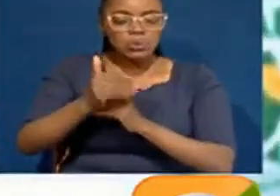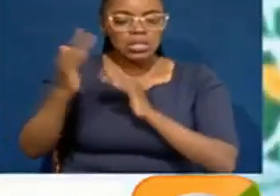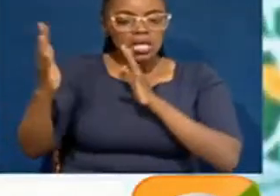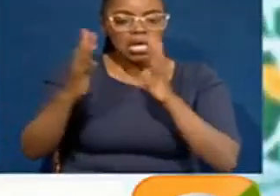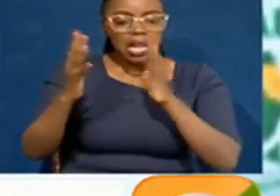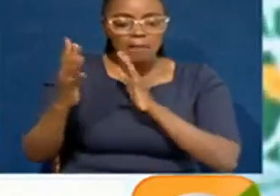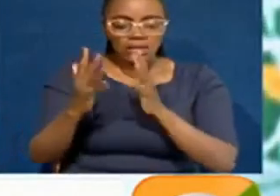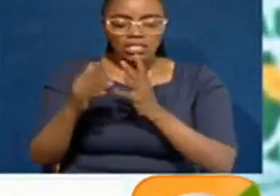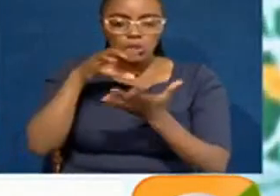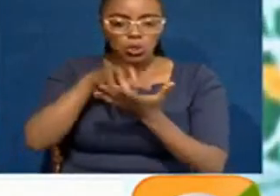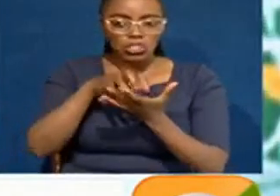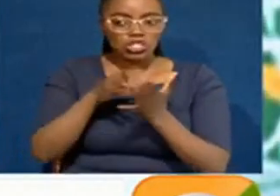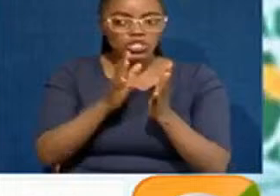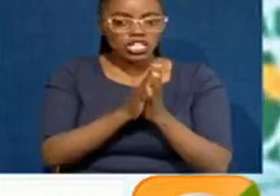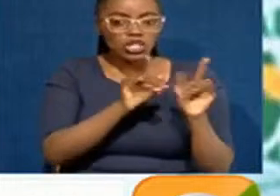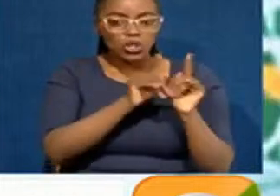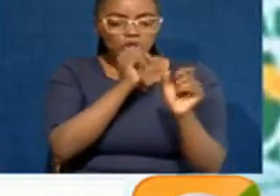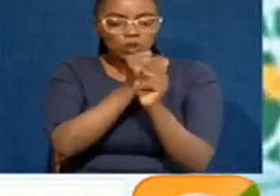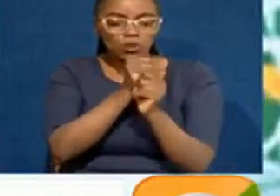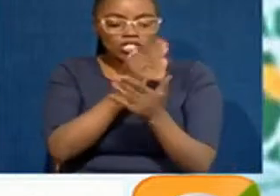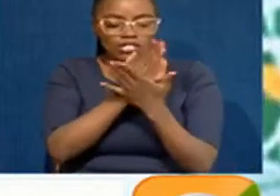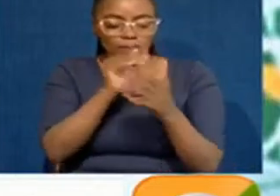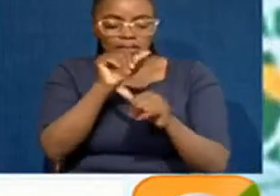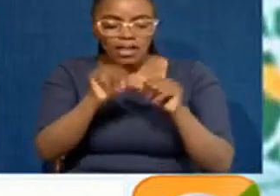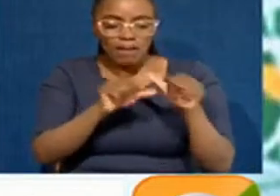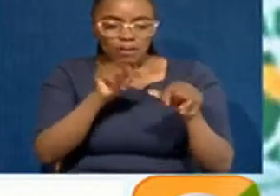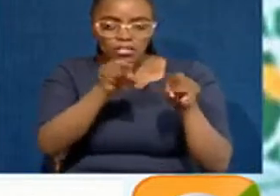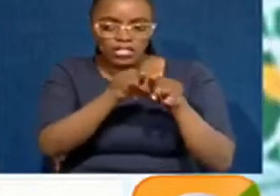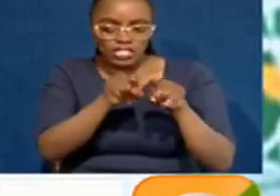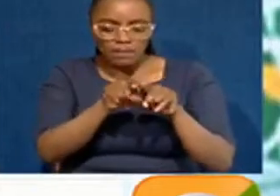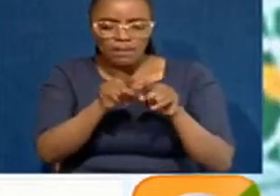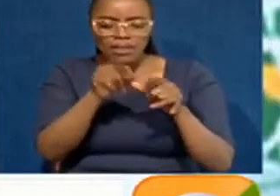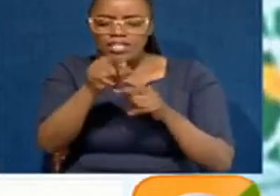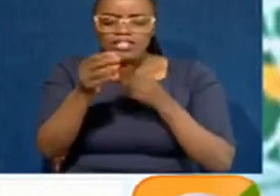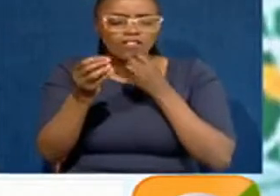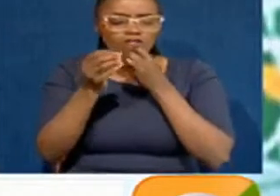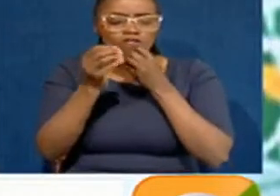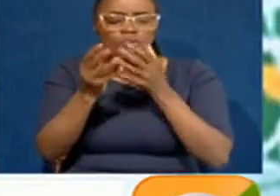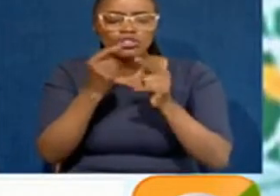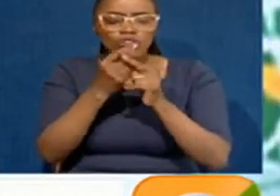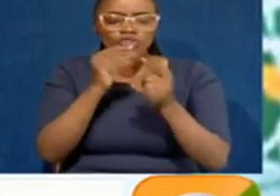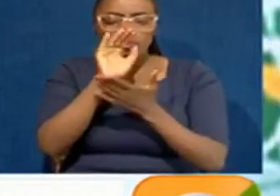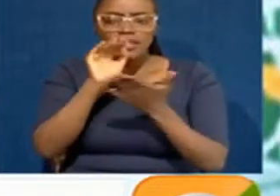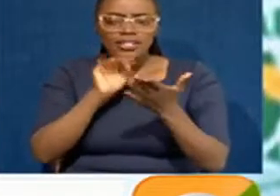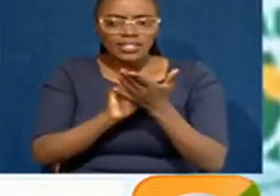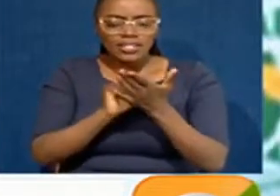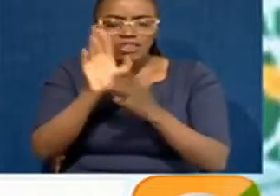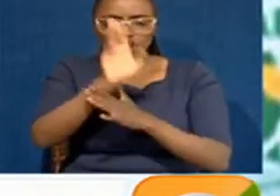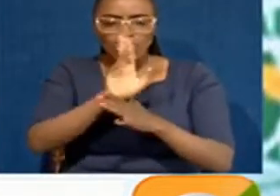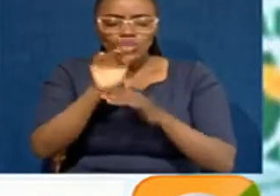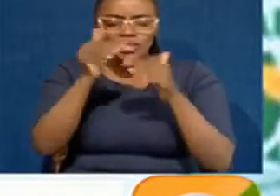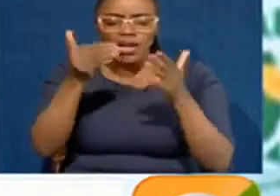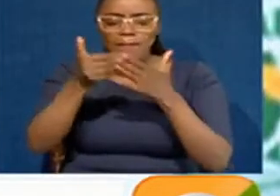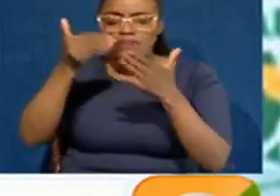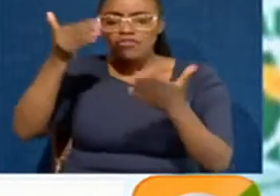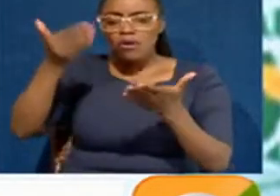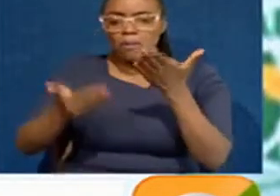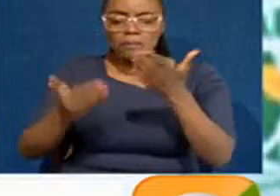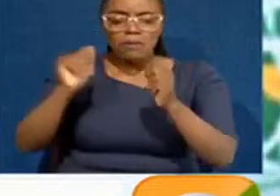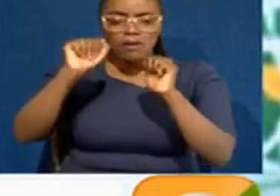climatic conditions, and then doing something about it. So exactly. How has the information from the center been used before? Perhaps you